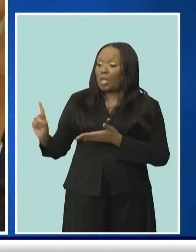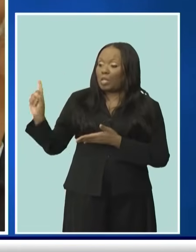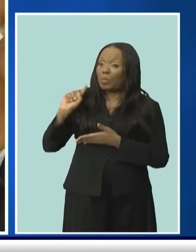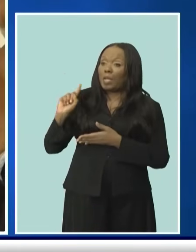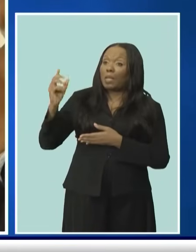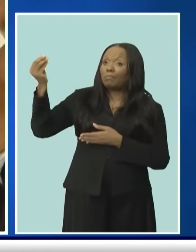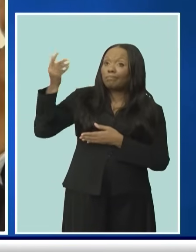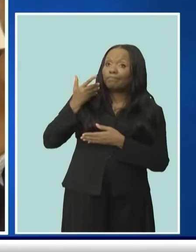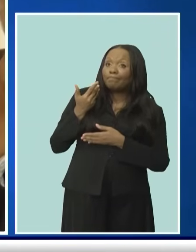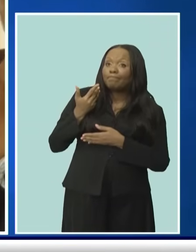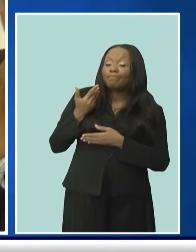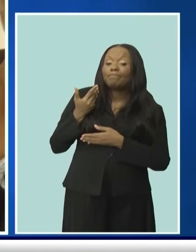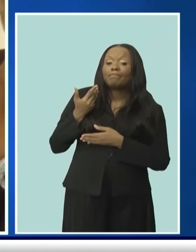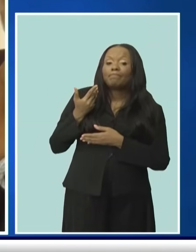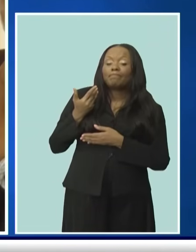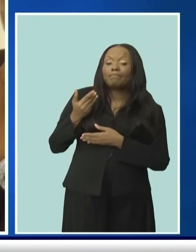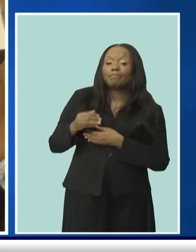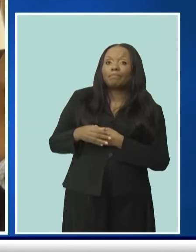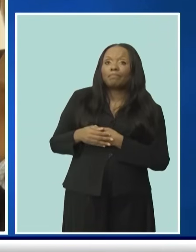that the